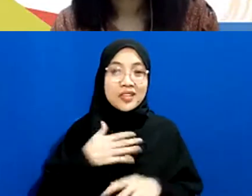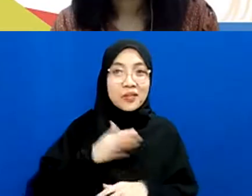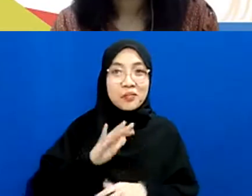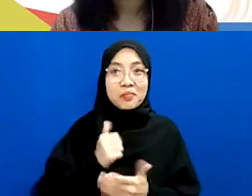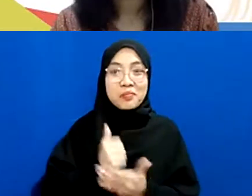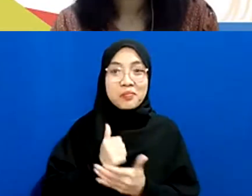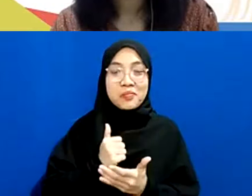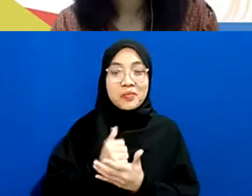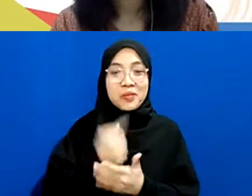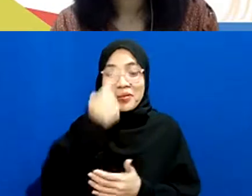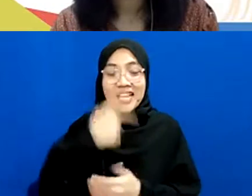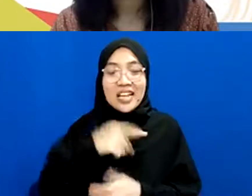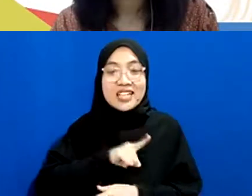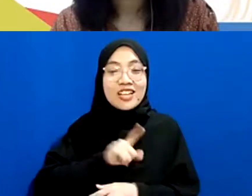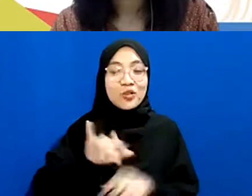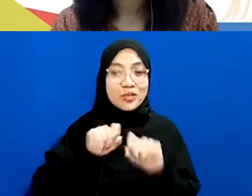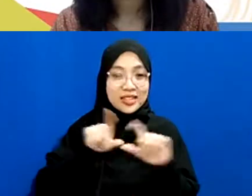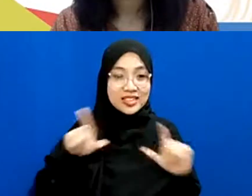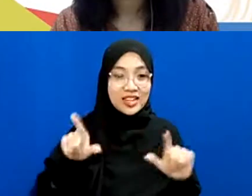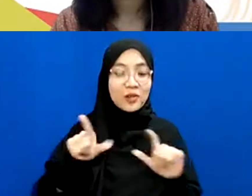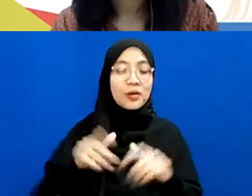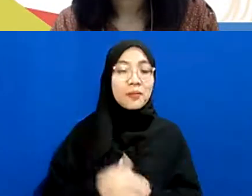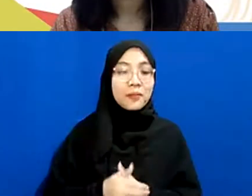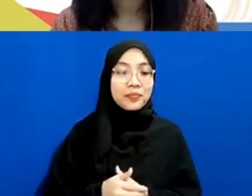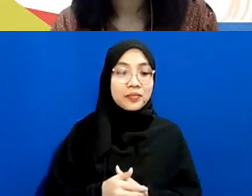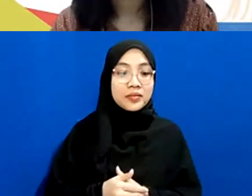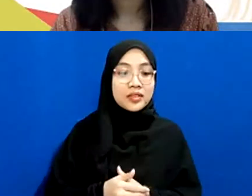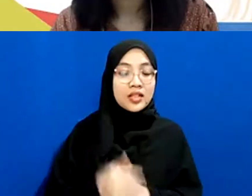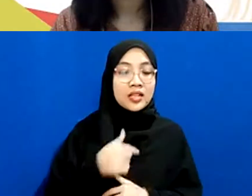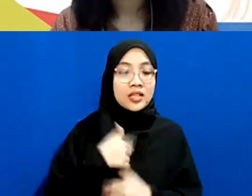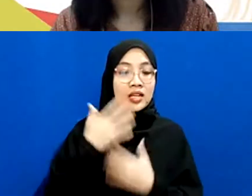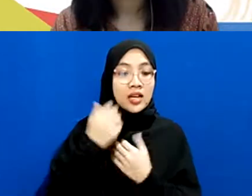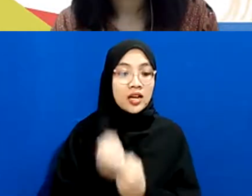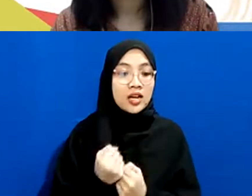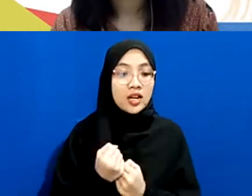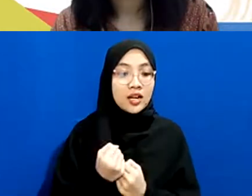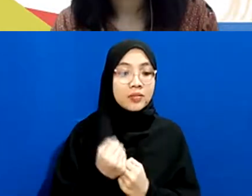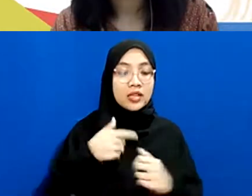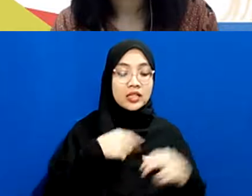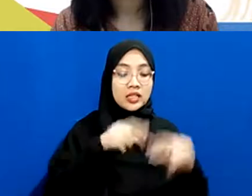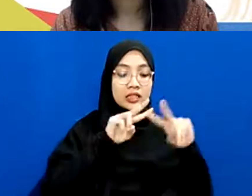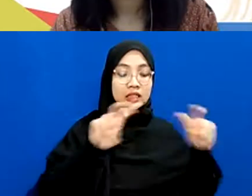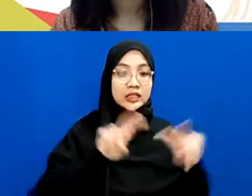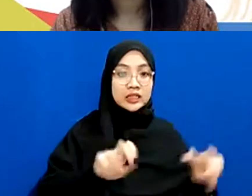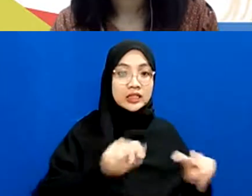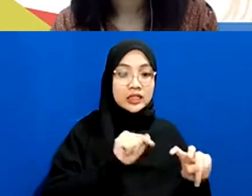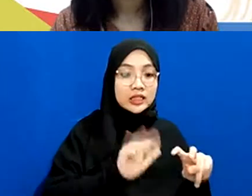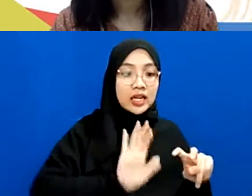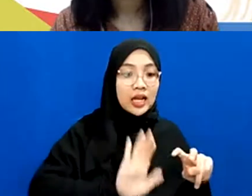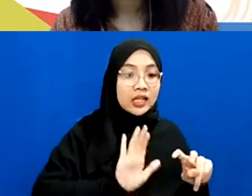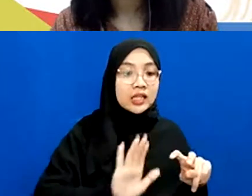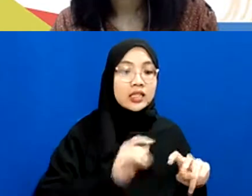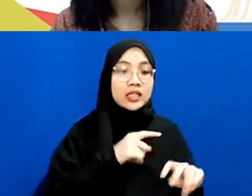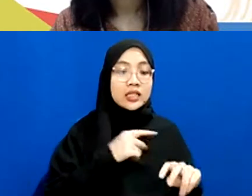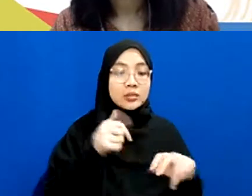yeah. So, hopefully, with this research, we want to observe or gain